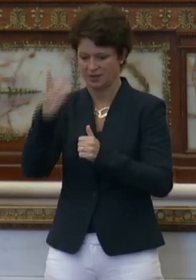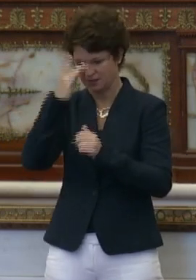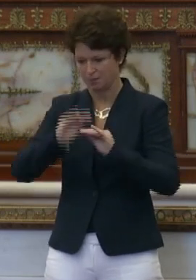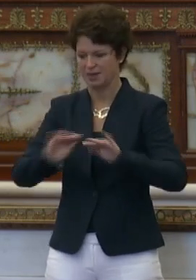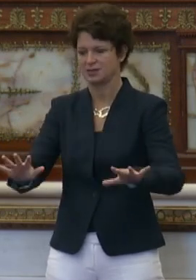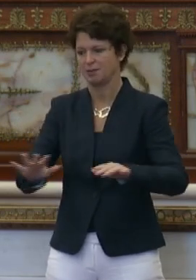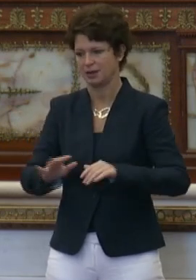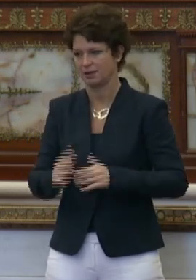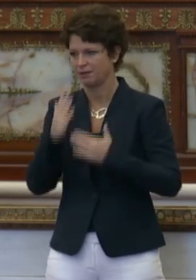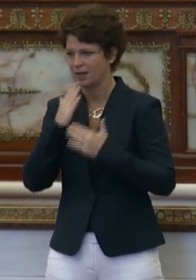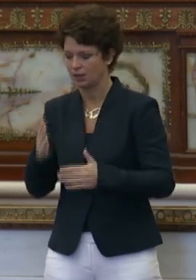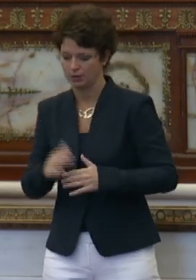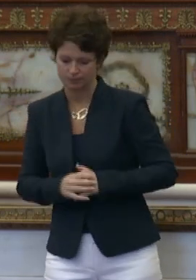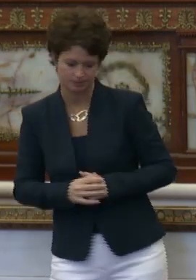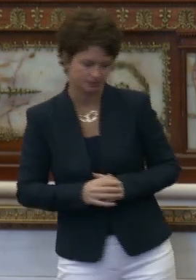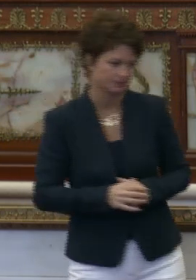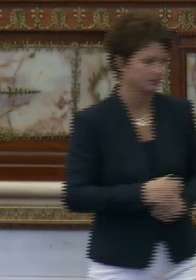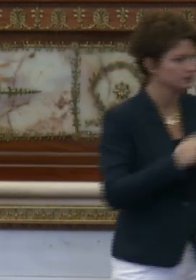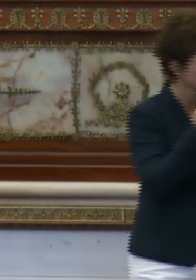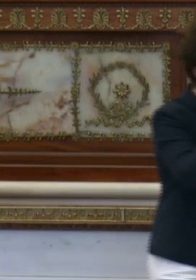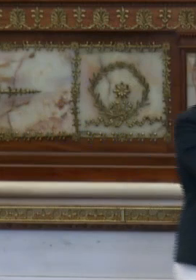Good.